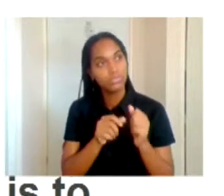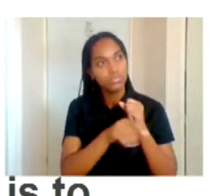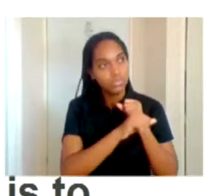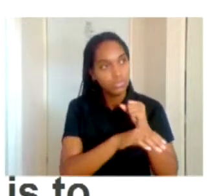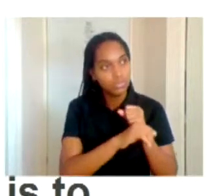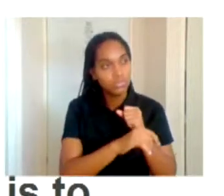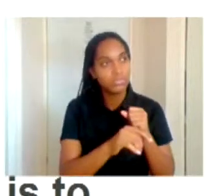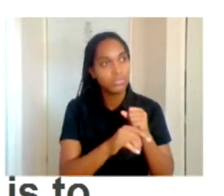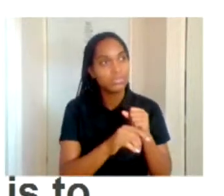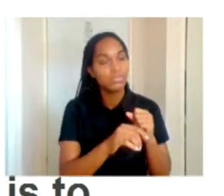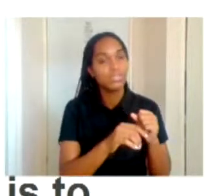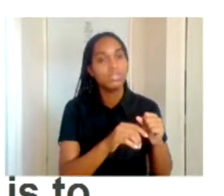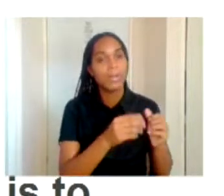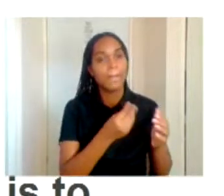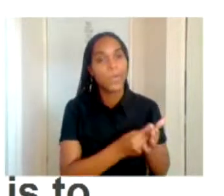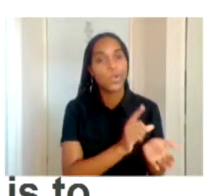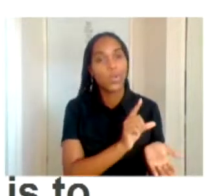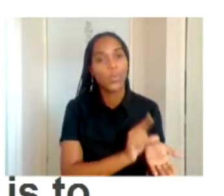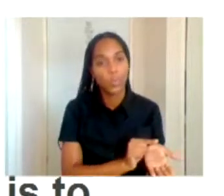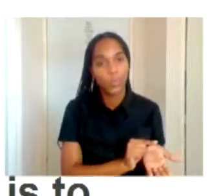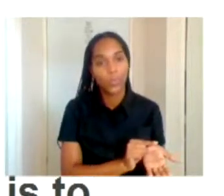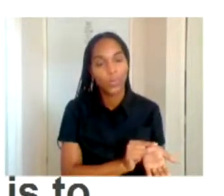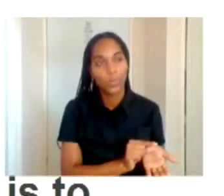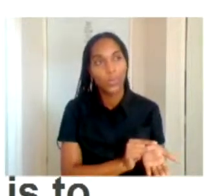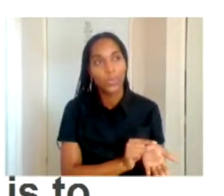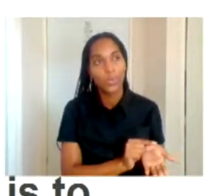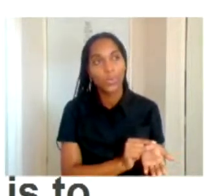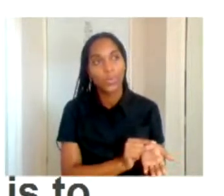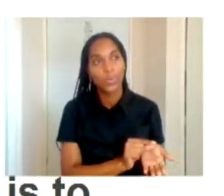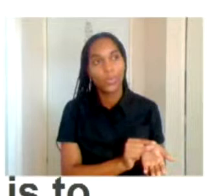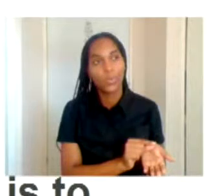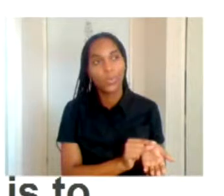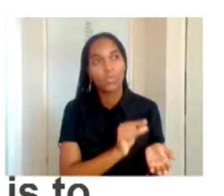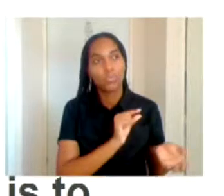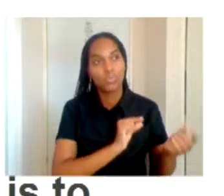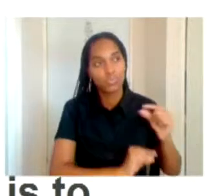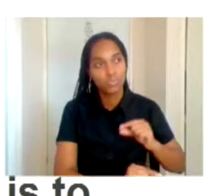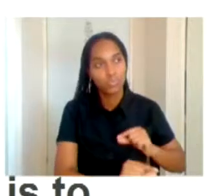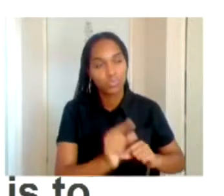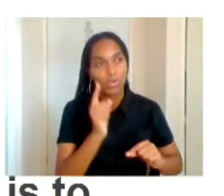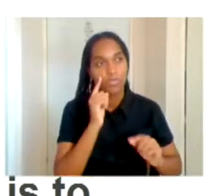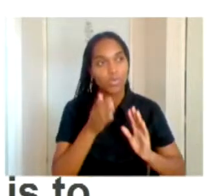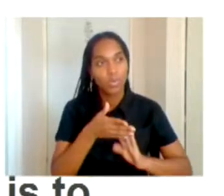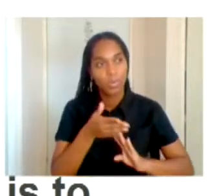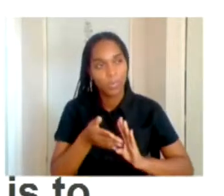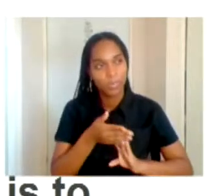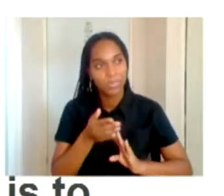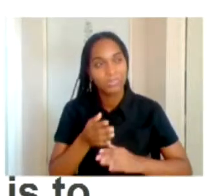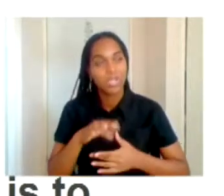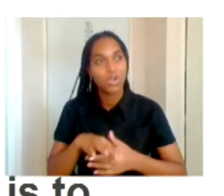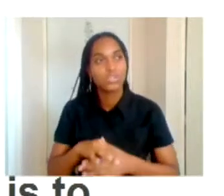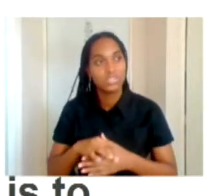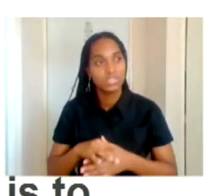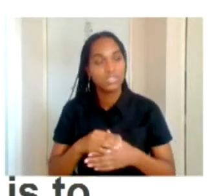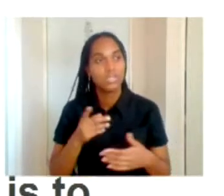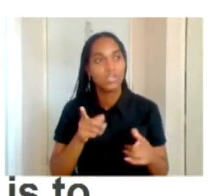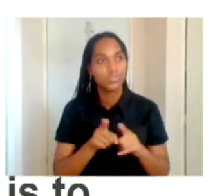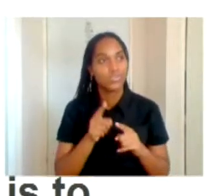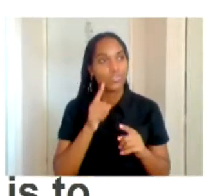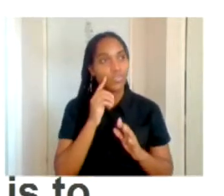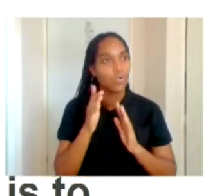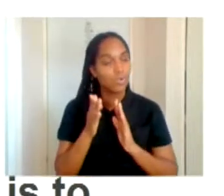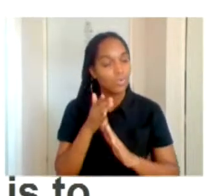to generate in terms of maintaining the sort of status quo, maintaining content, and maintaining things that we're